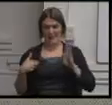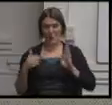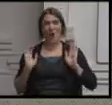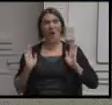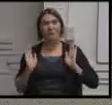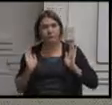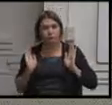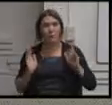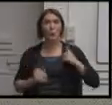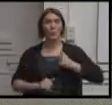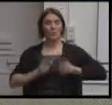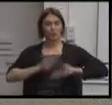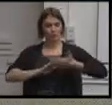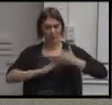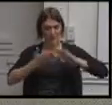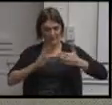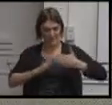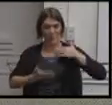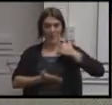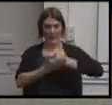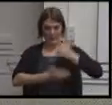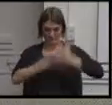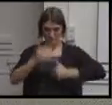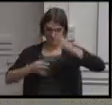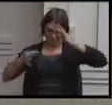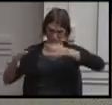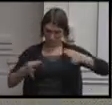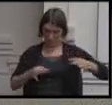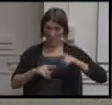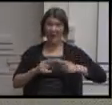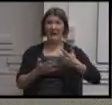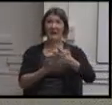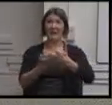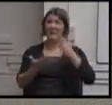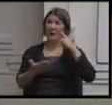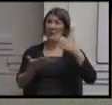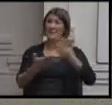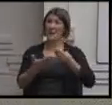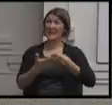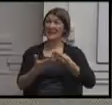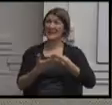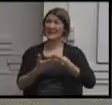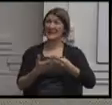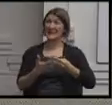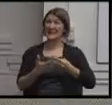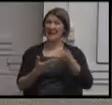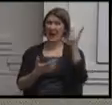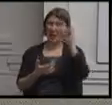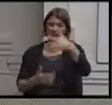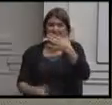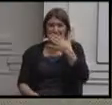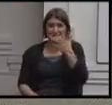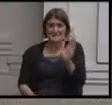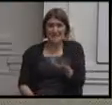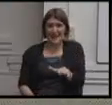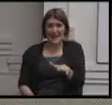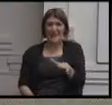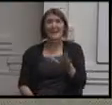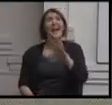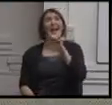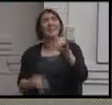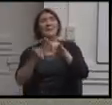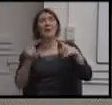board is here for. And again, I don't want to make a spectacle out of it, and I certainly don't want to blow